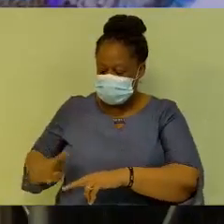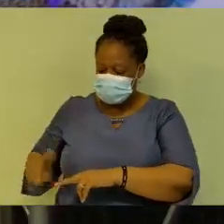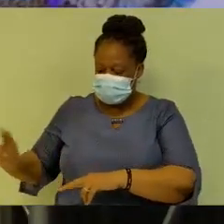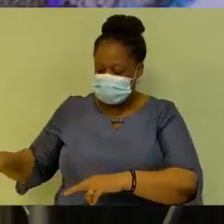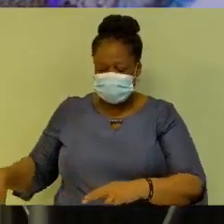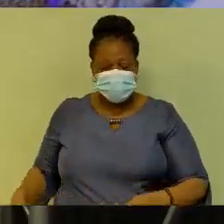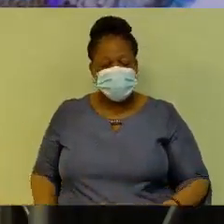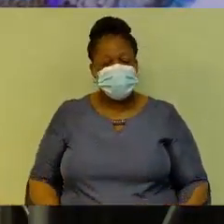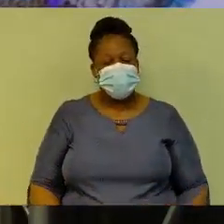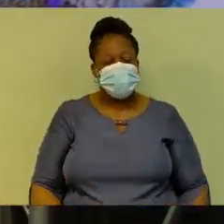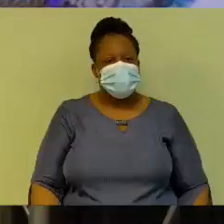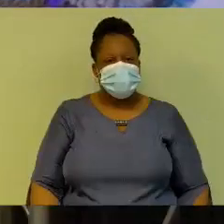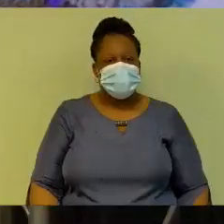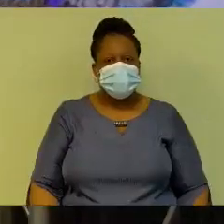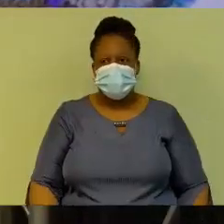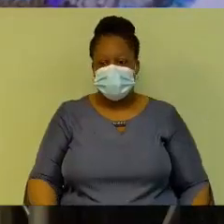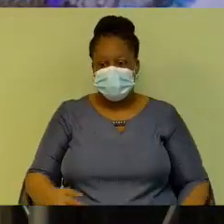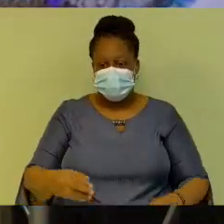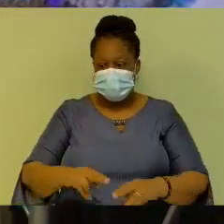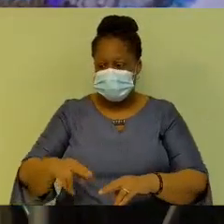east, south, and west.